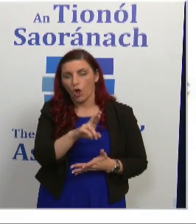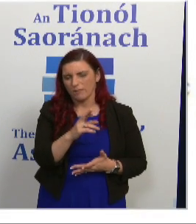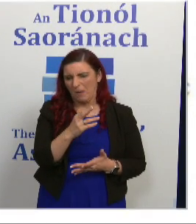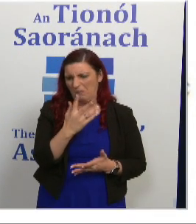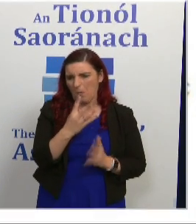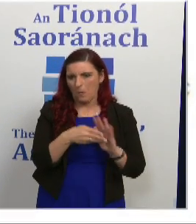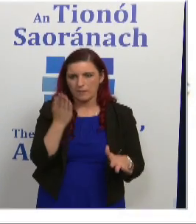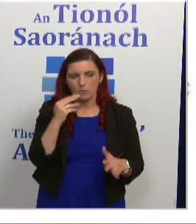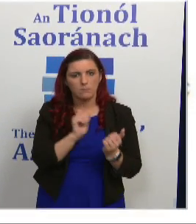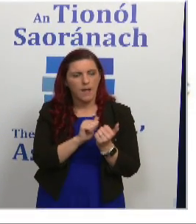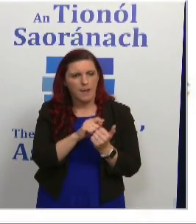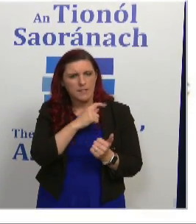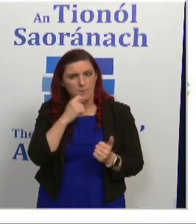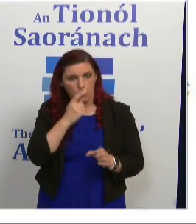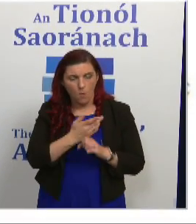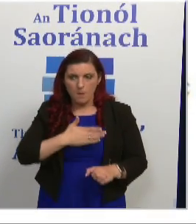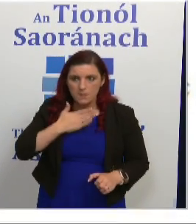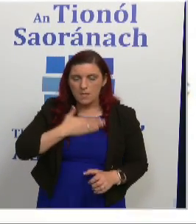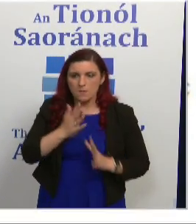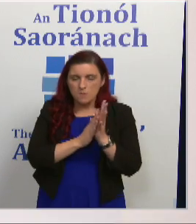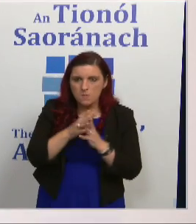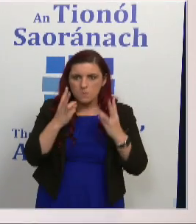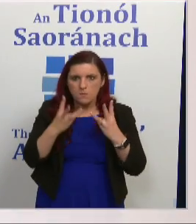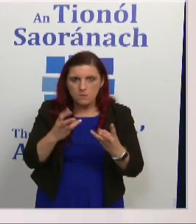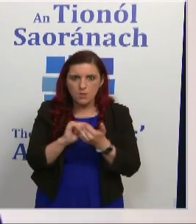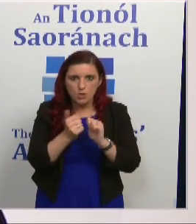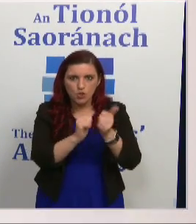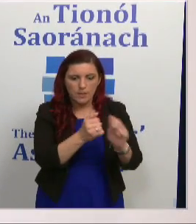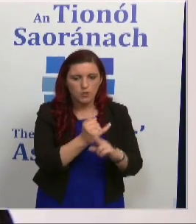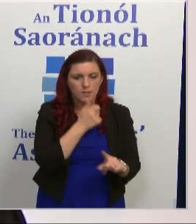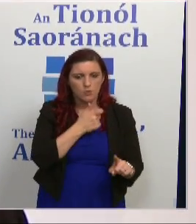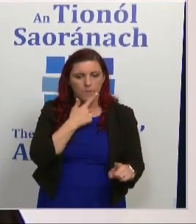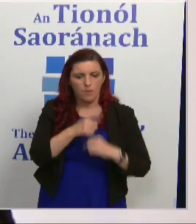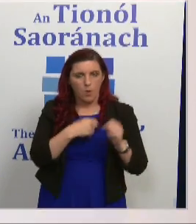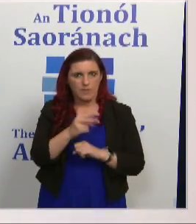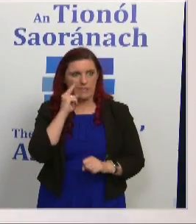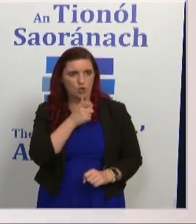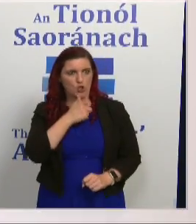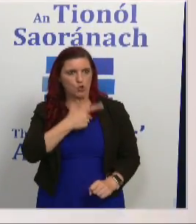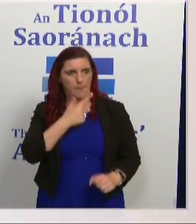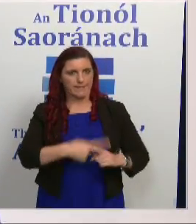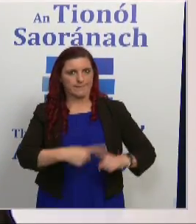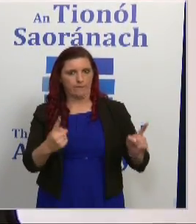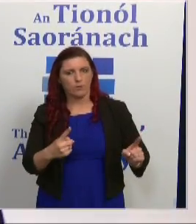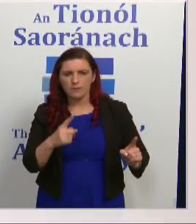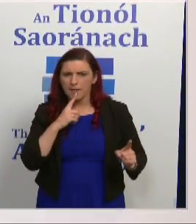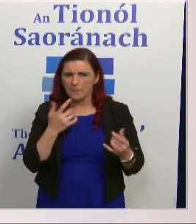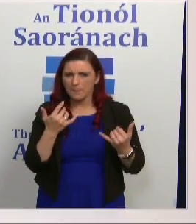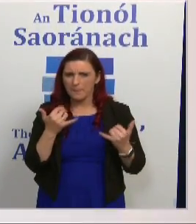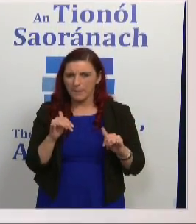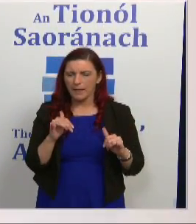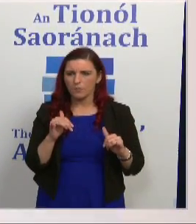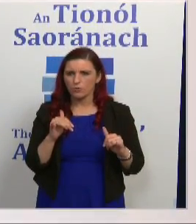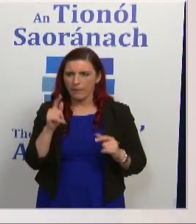we get so obsessed with actually making change in Dublin, and we always see Dublin as different, that maybe we should just take the